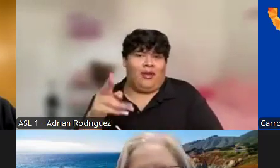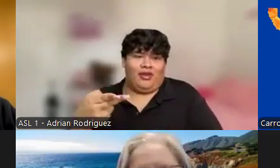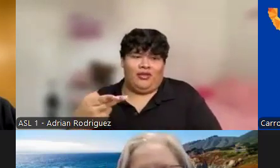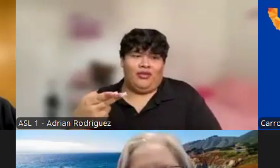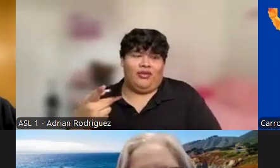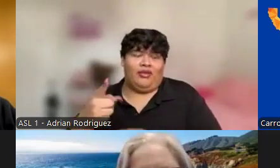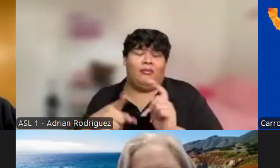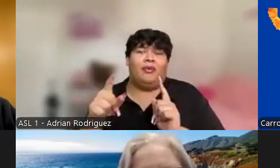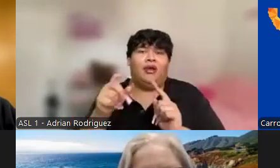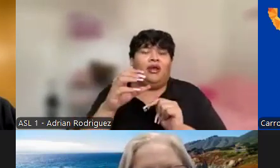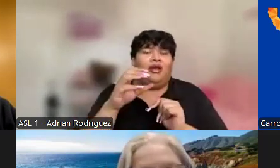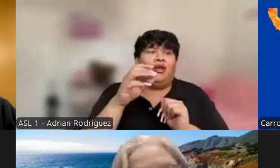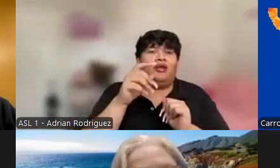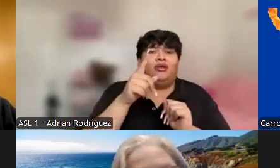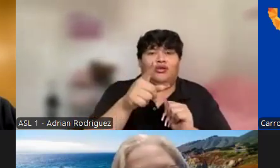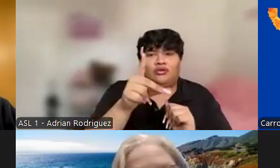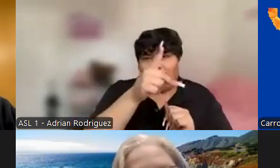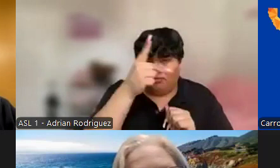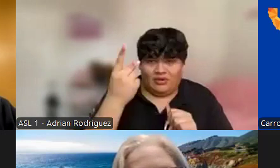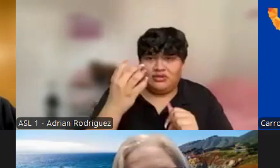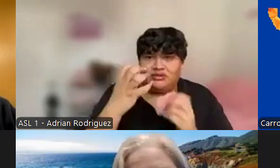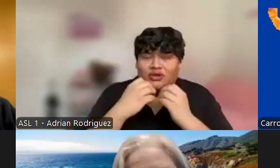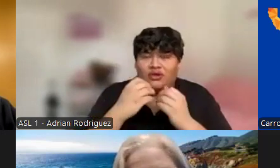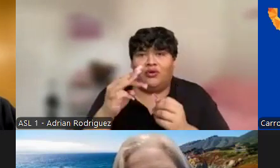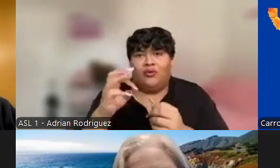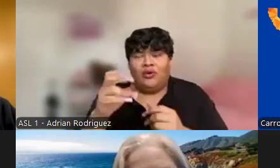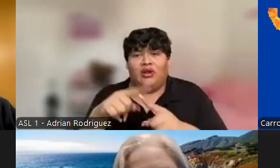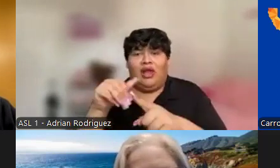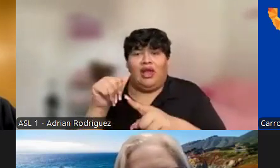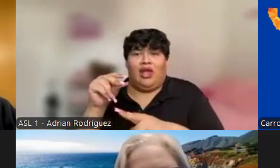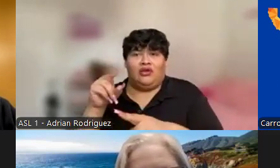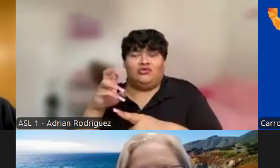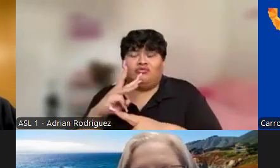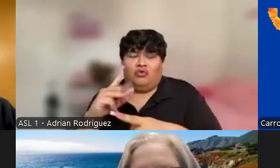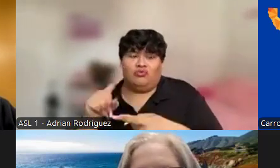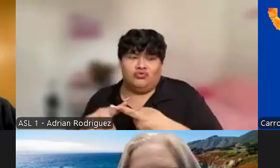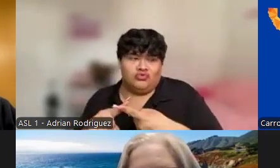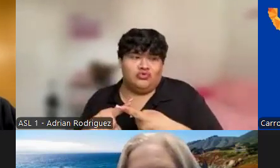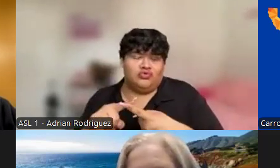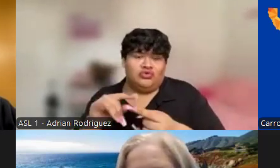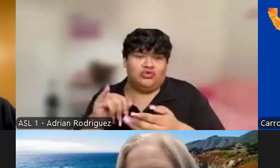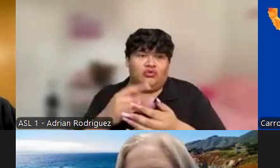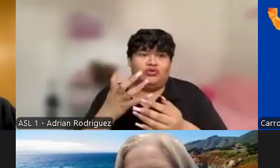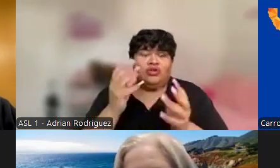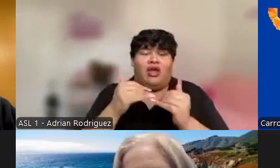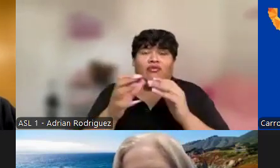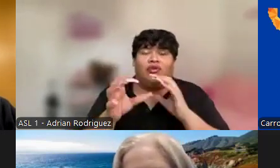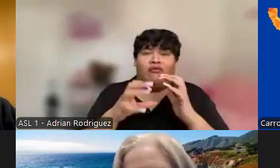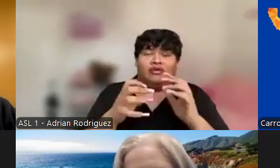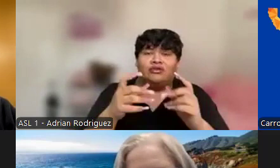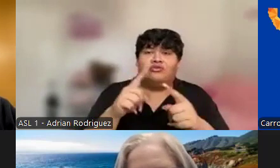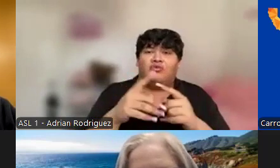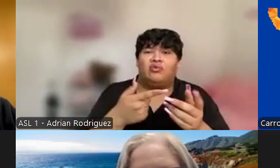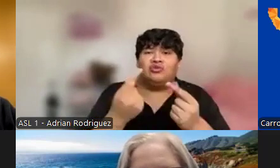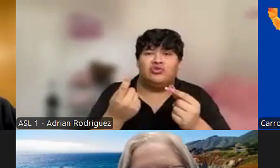but actually dementia care aware that Andrew spoke to, when we get to the conversation about what we should put in